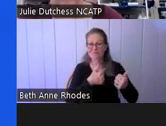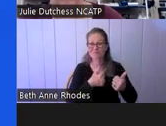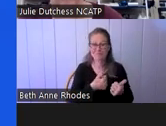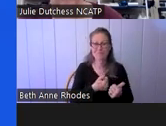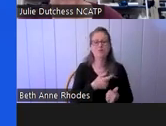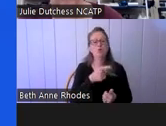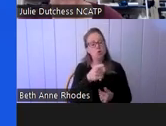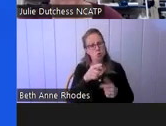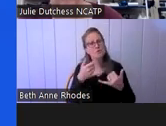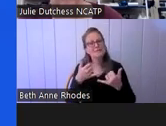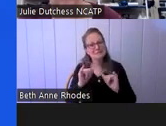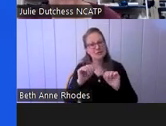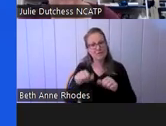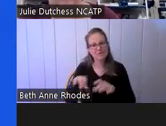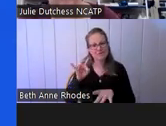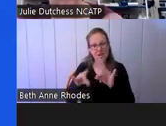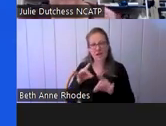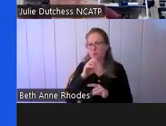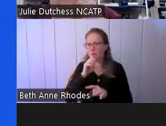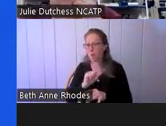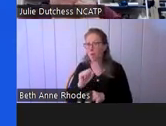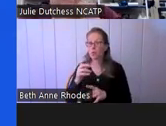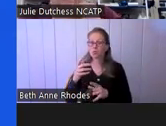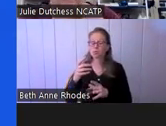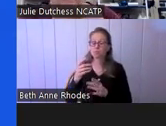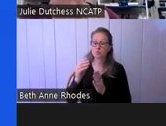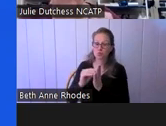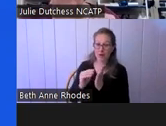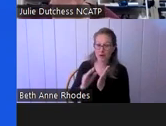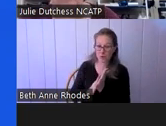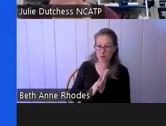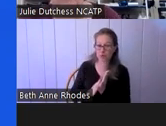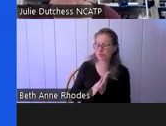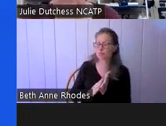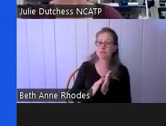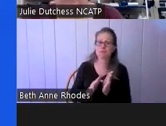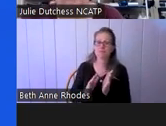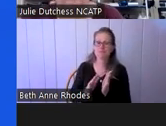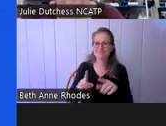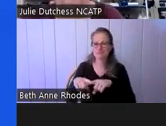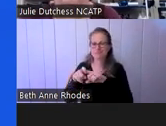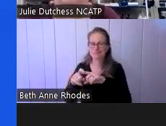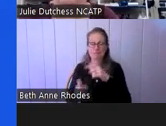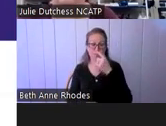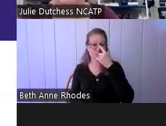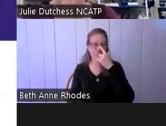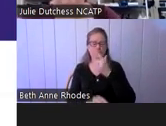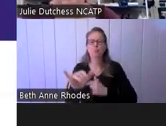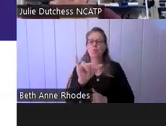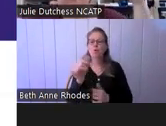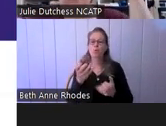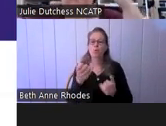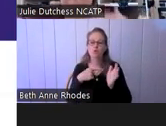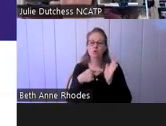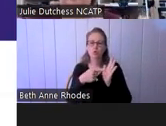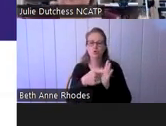cleared from your view to make room for new ones, you will still be able to find their record under the completed task section. And I wanted to show you too, because they were only